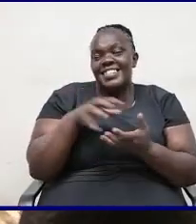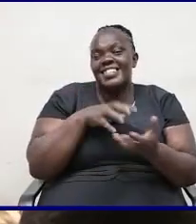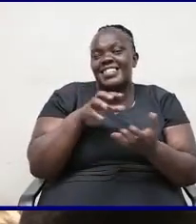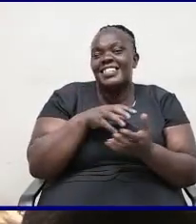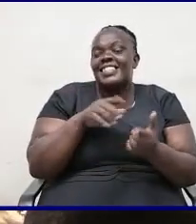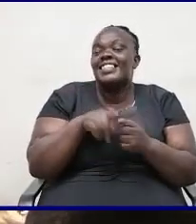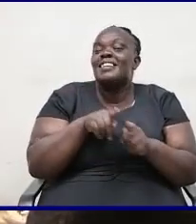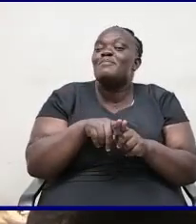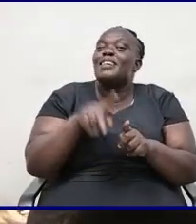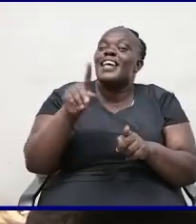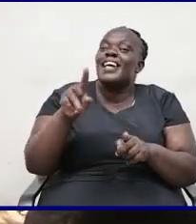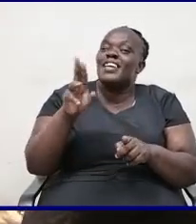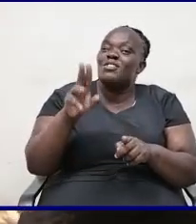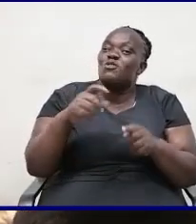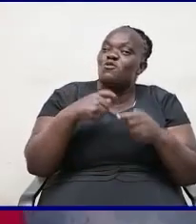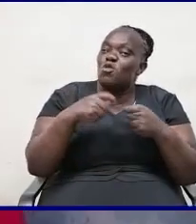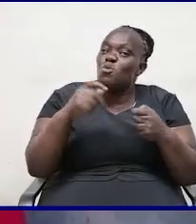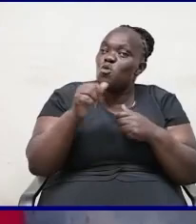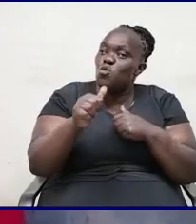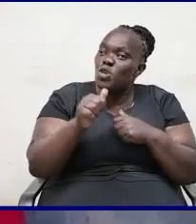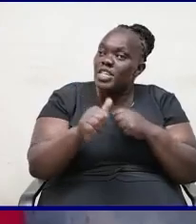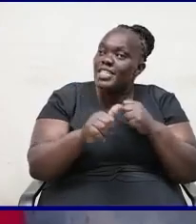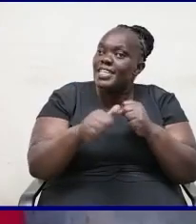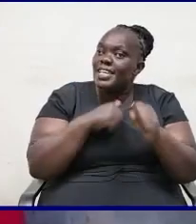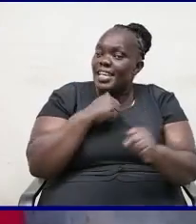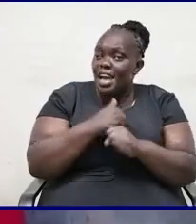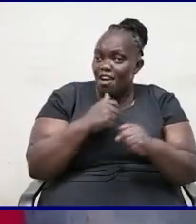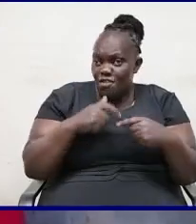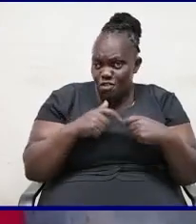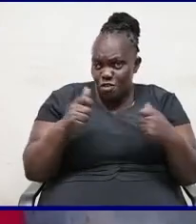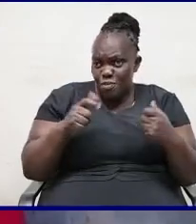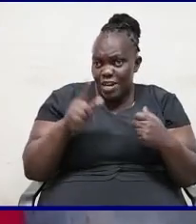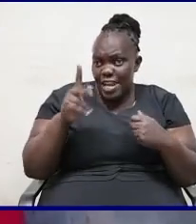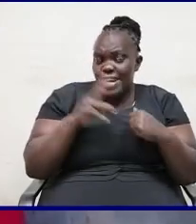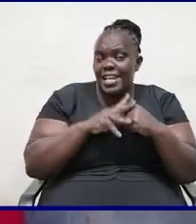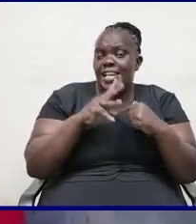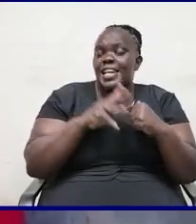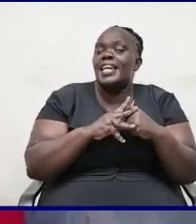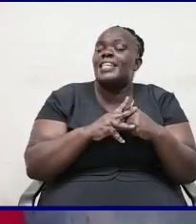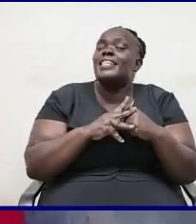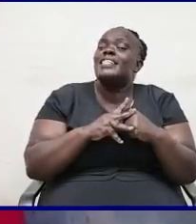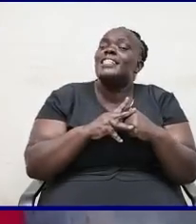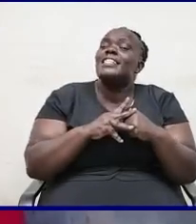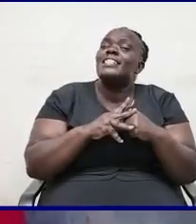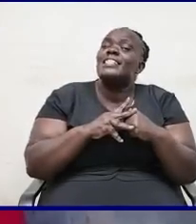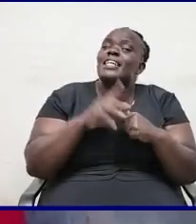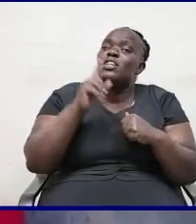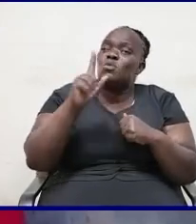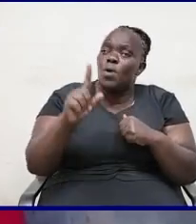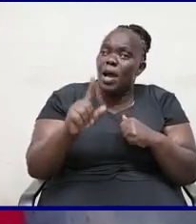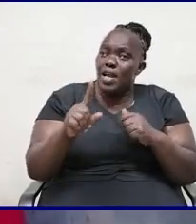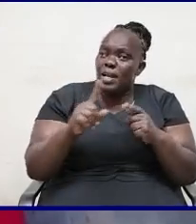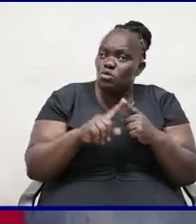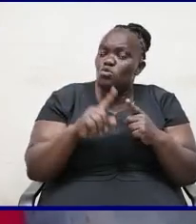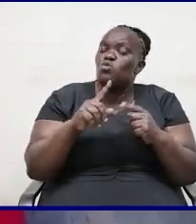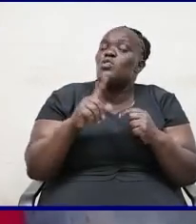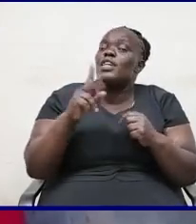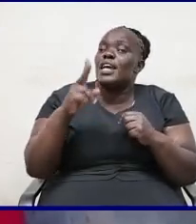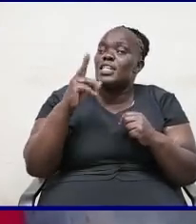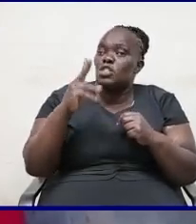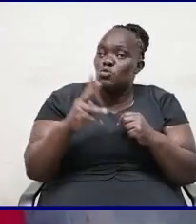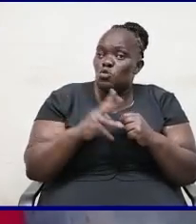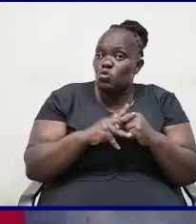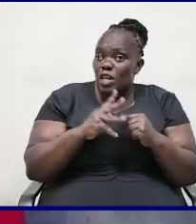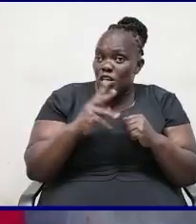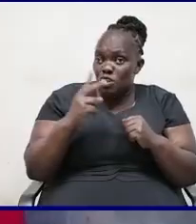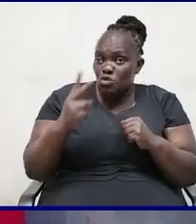So when KU from which year? I was in KU from 1990 there, 1991, 92. Okay, that was